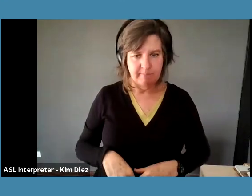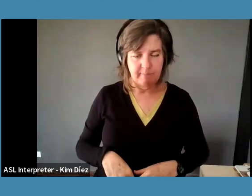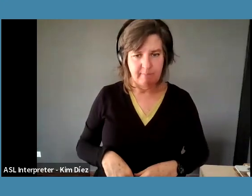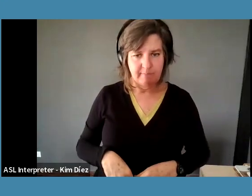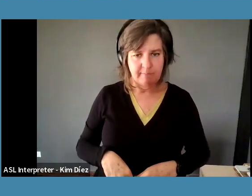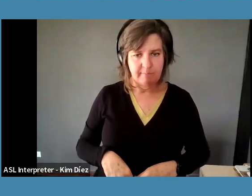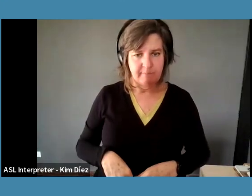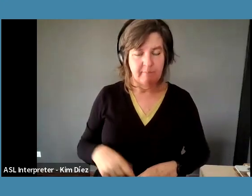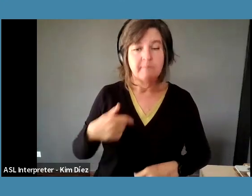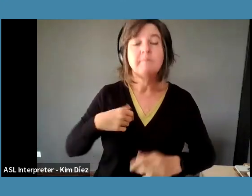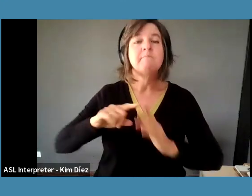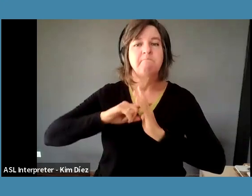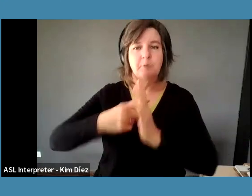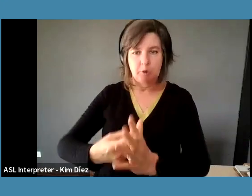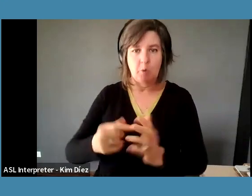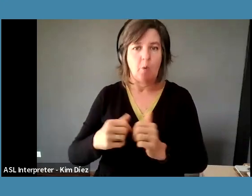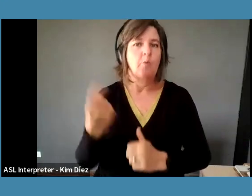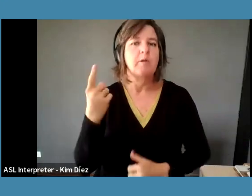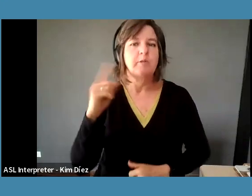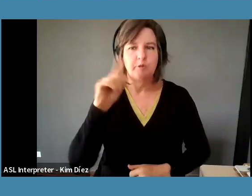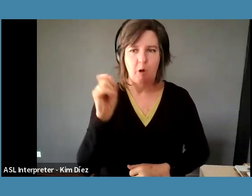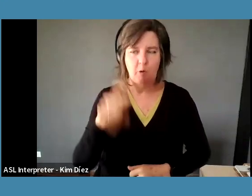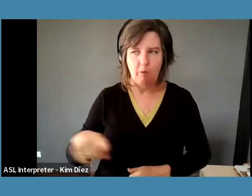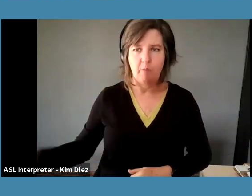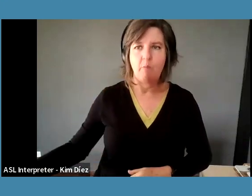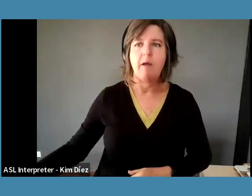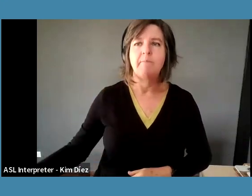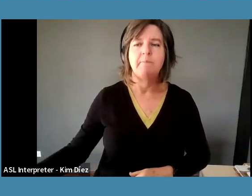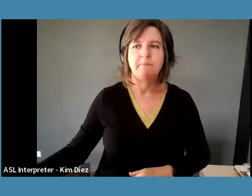I will start with this one.